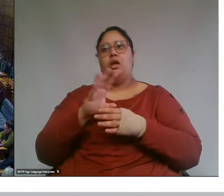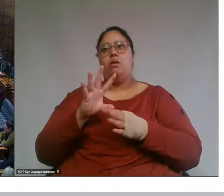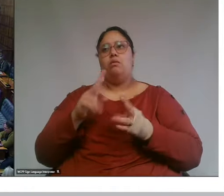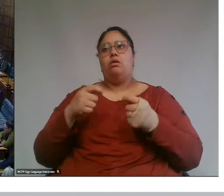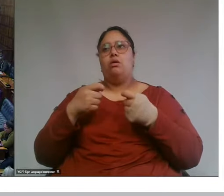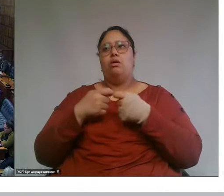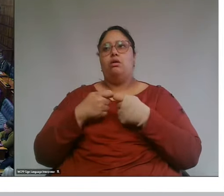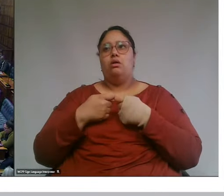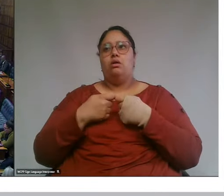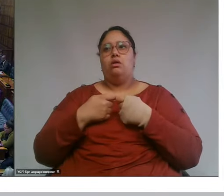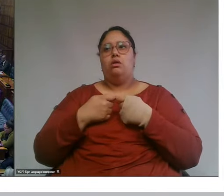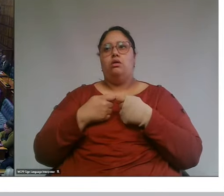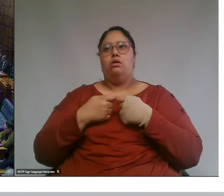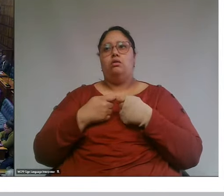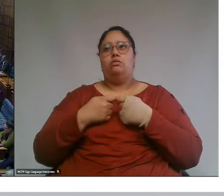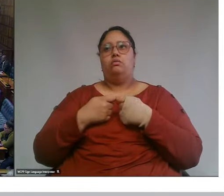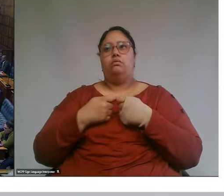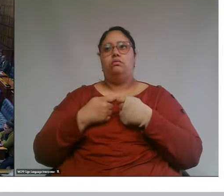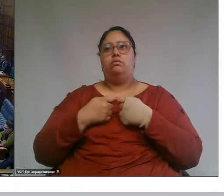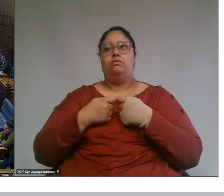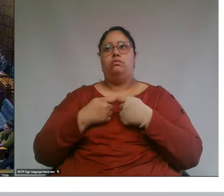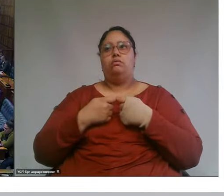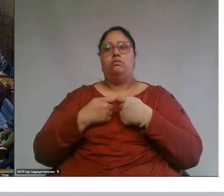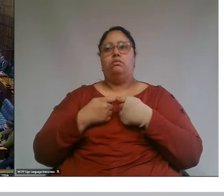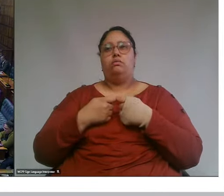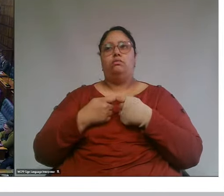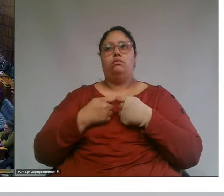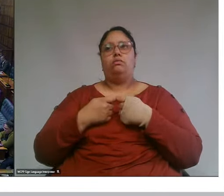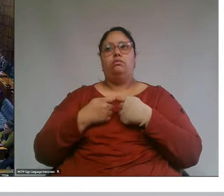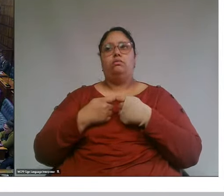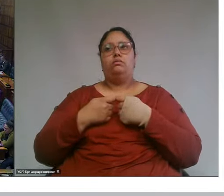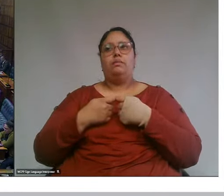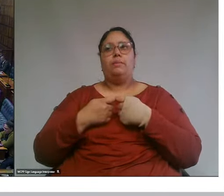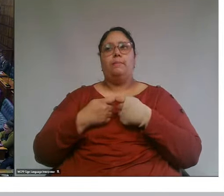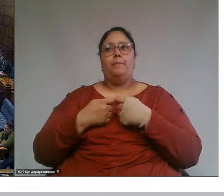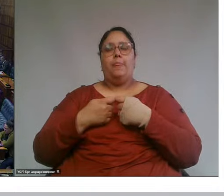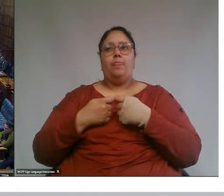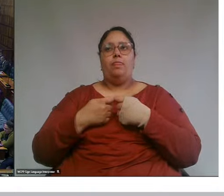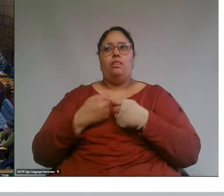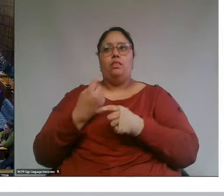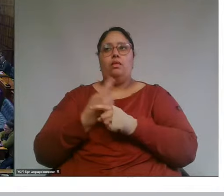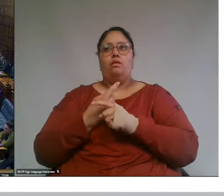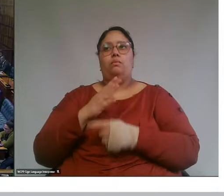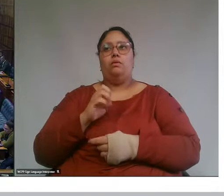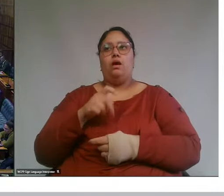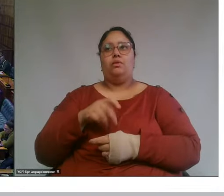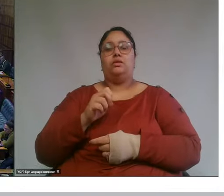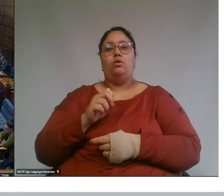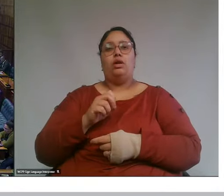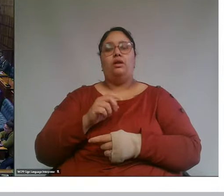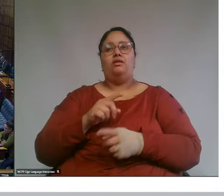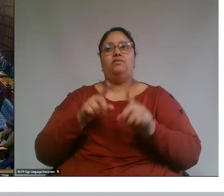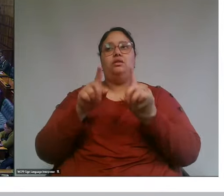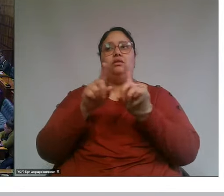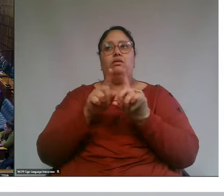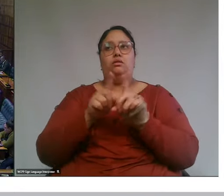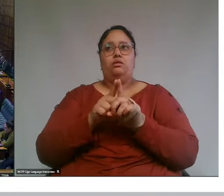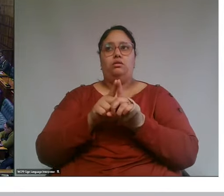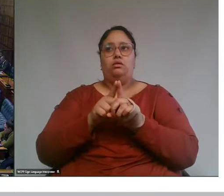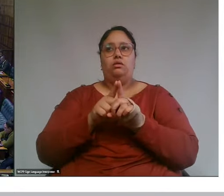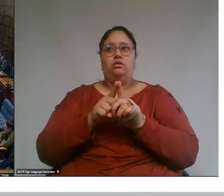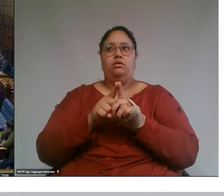350,000 round of foreign Revenue into the province so it's not only those BP job is also real estate the cleaners the